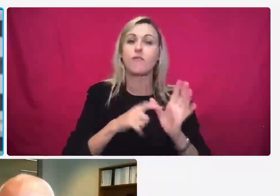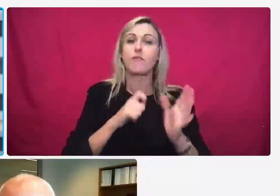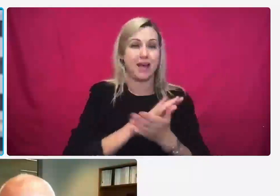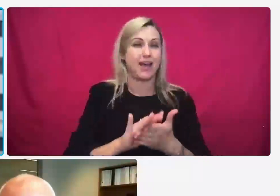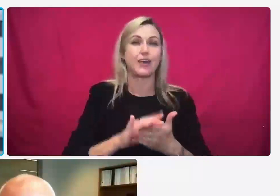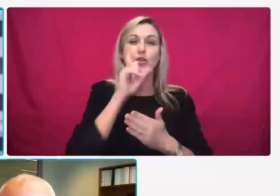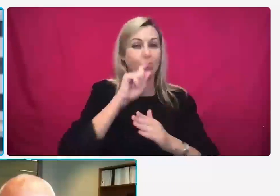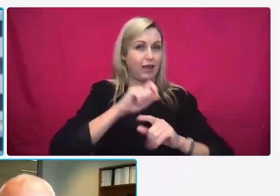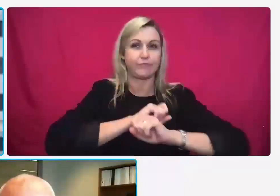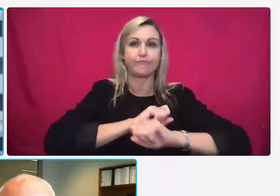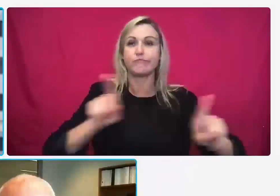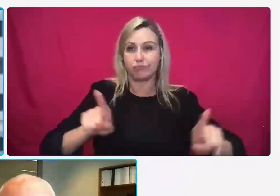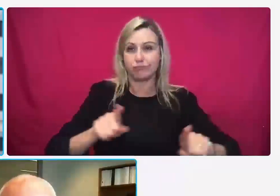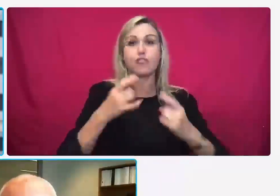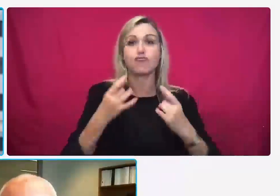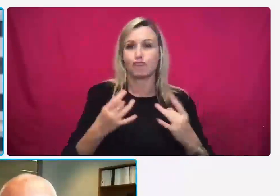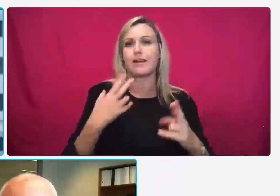Jess.